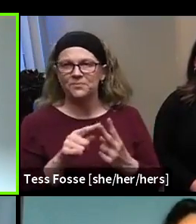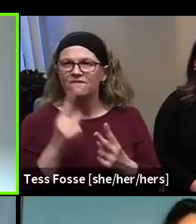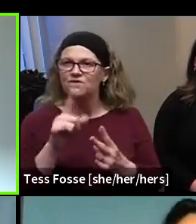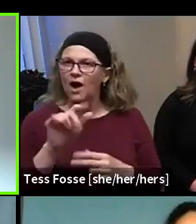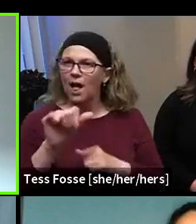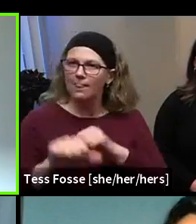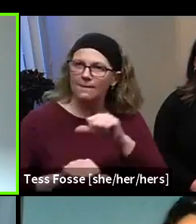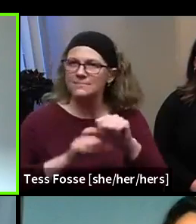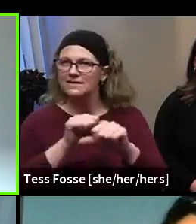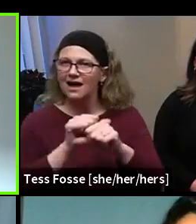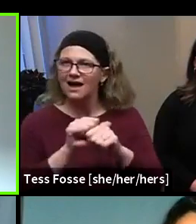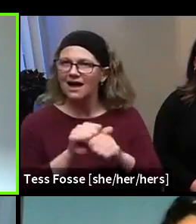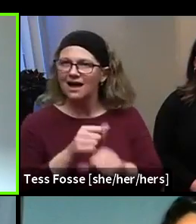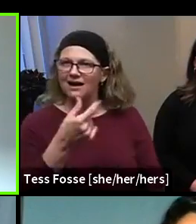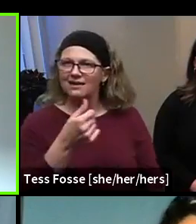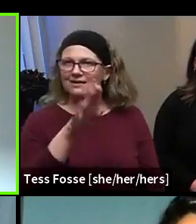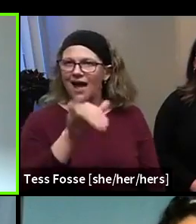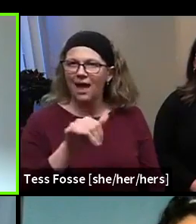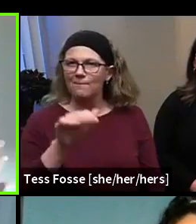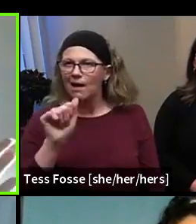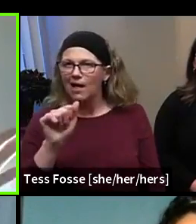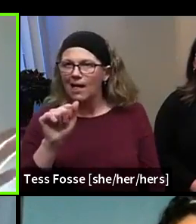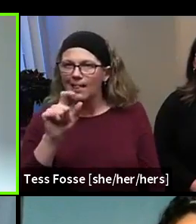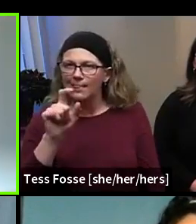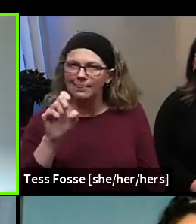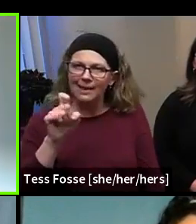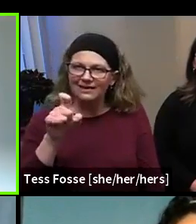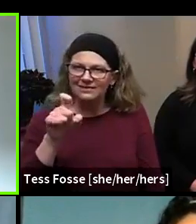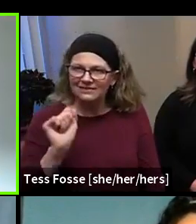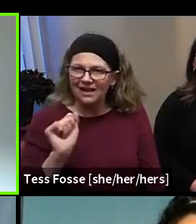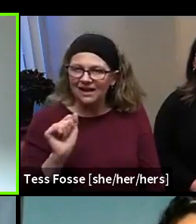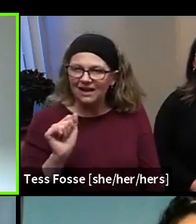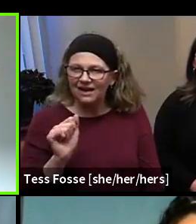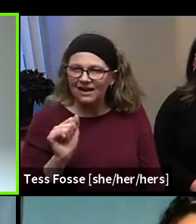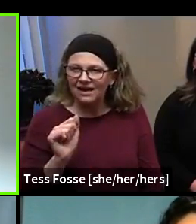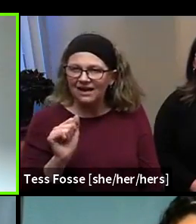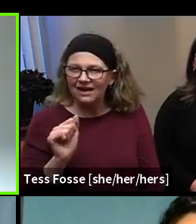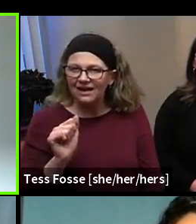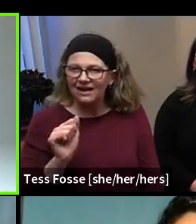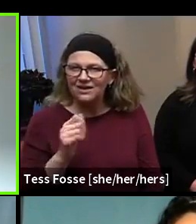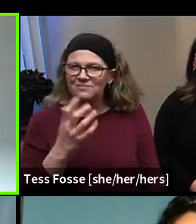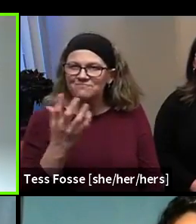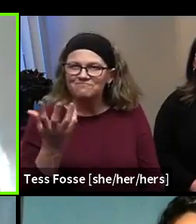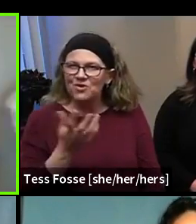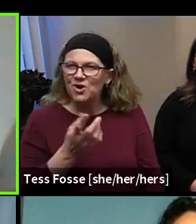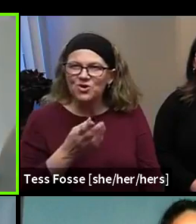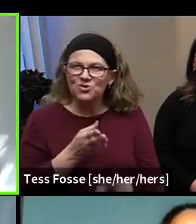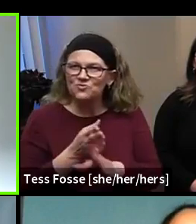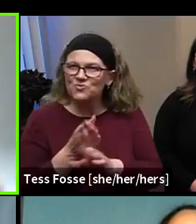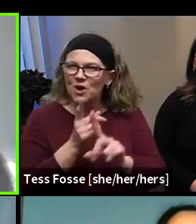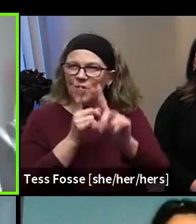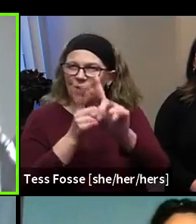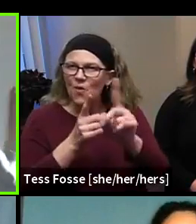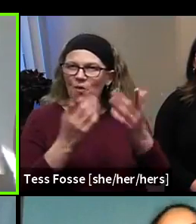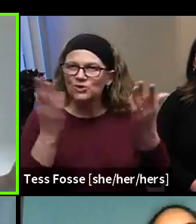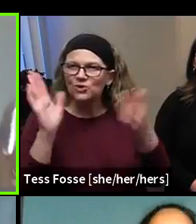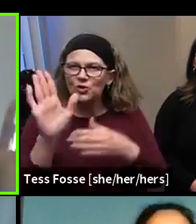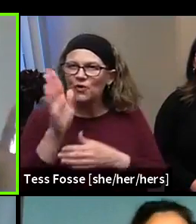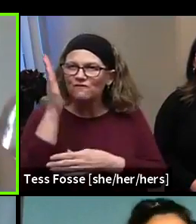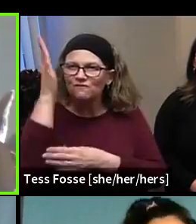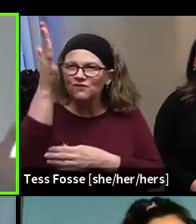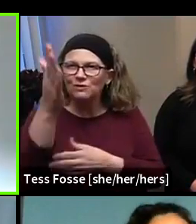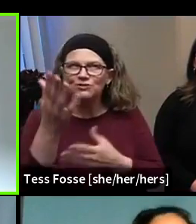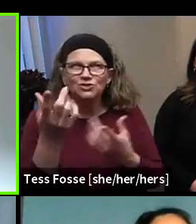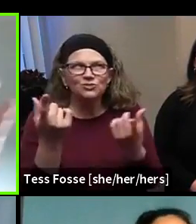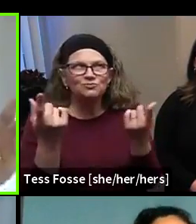alumni, Gabby, Alexa, as far as career goals, what do you have in the future? What are you thinking you